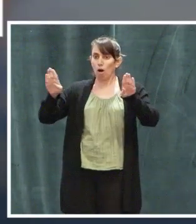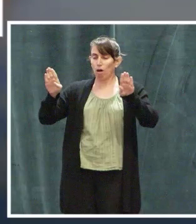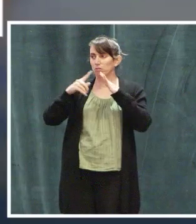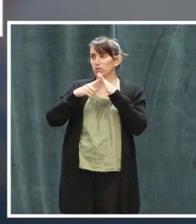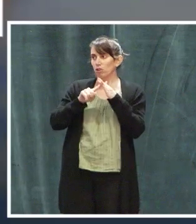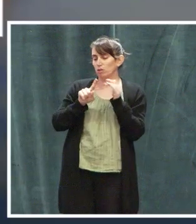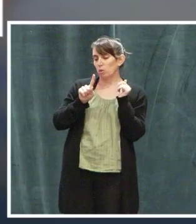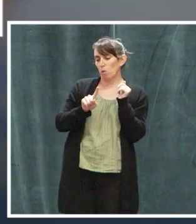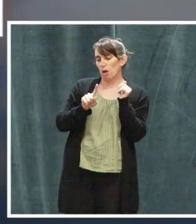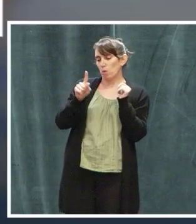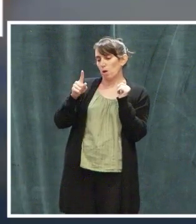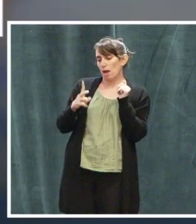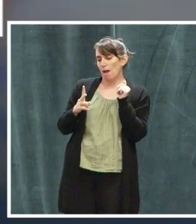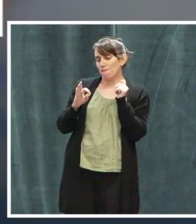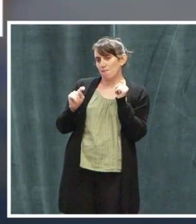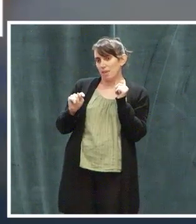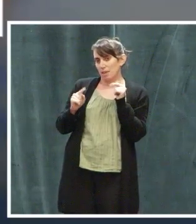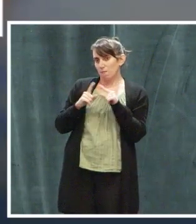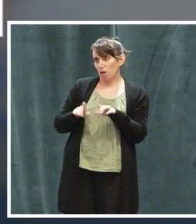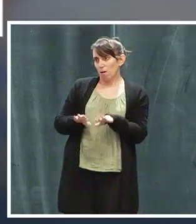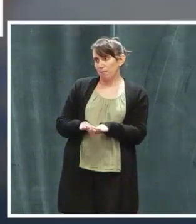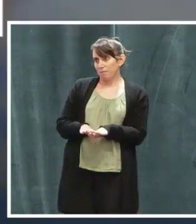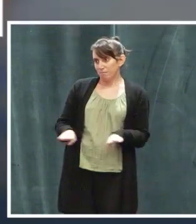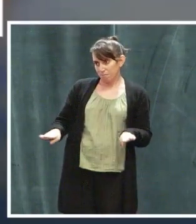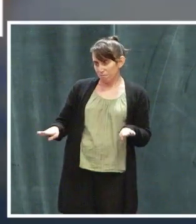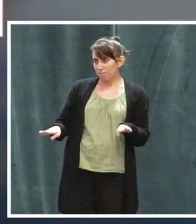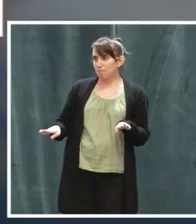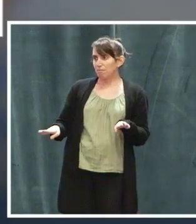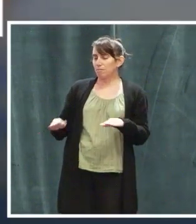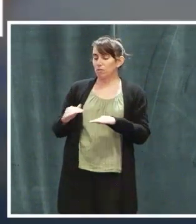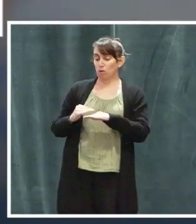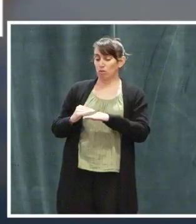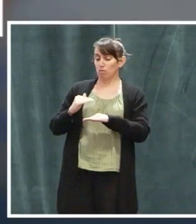about 1.5 feet from the sidewalk. By the time we get further south,